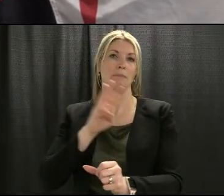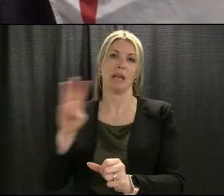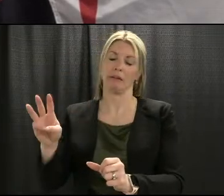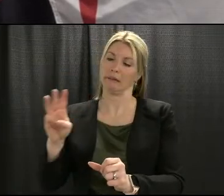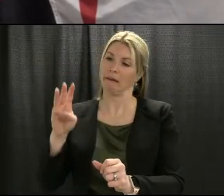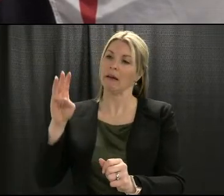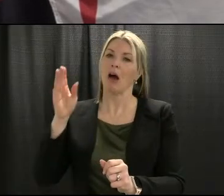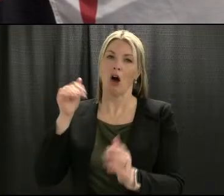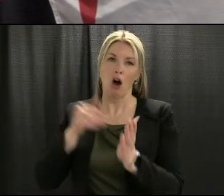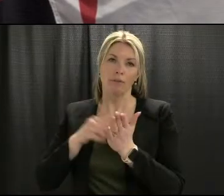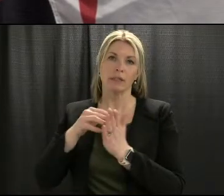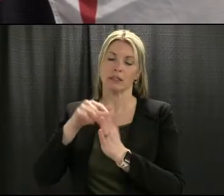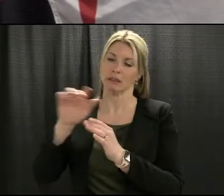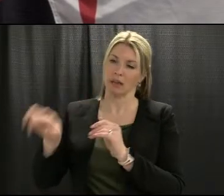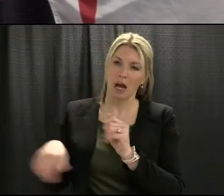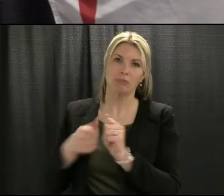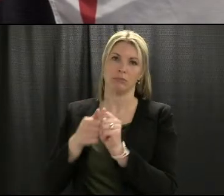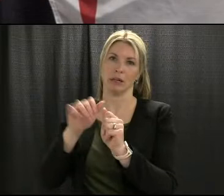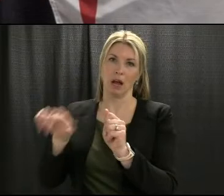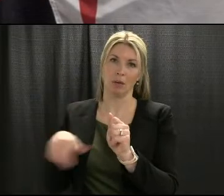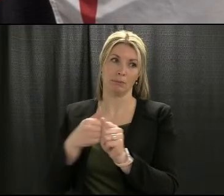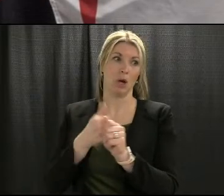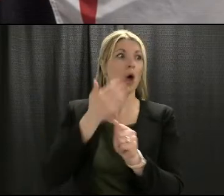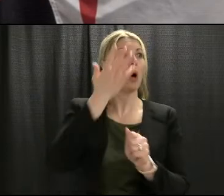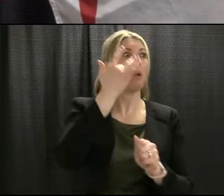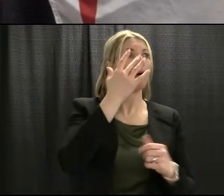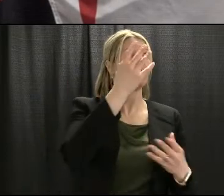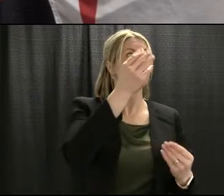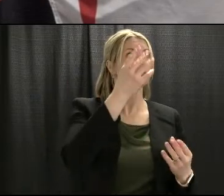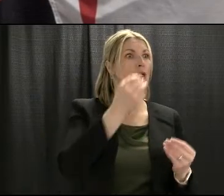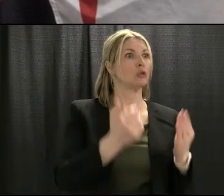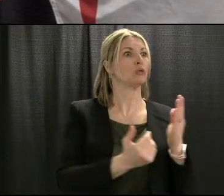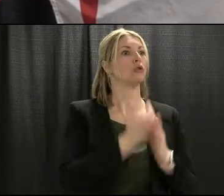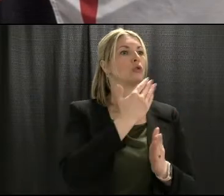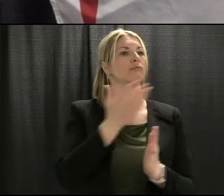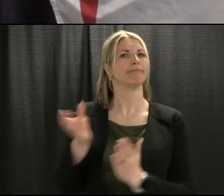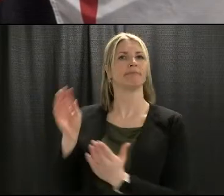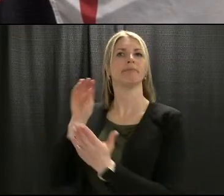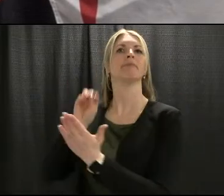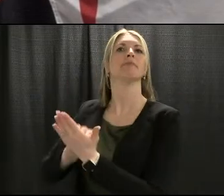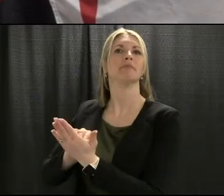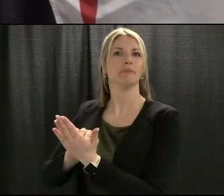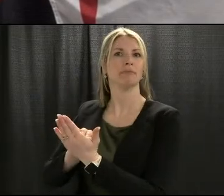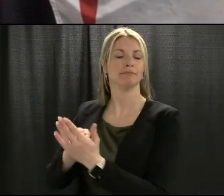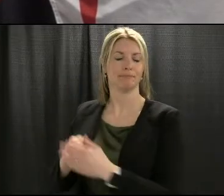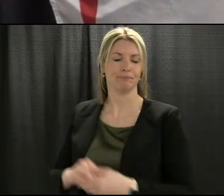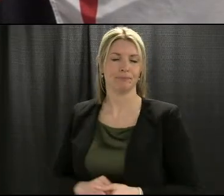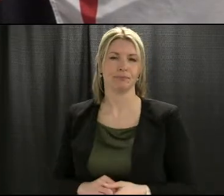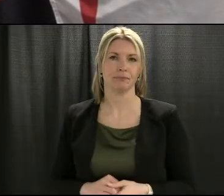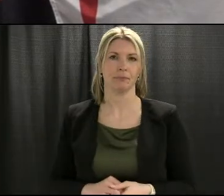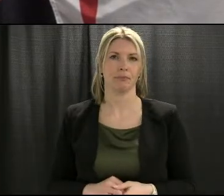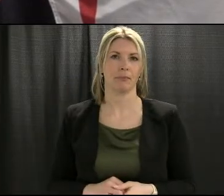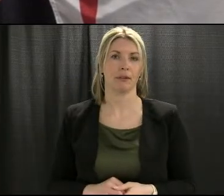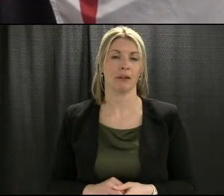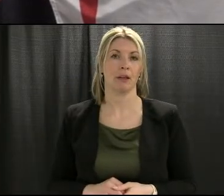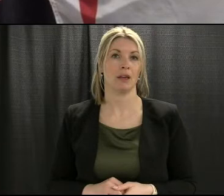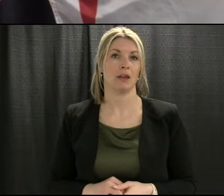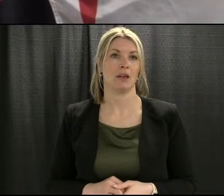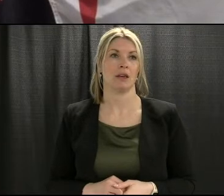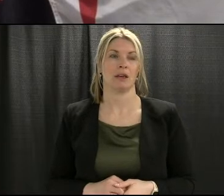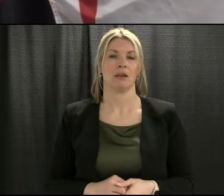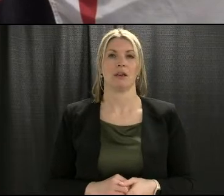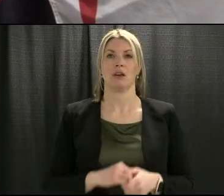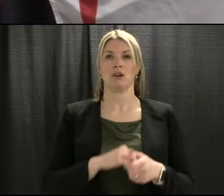regularly as information becomes available. One thing that won't change, however, is our commitment